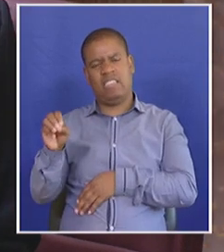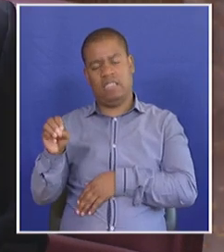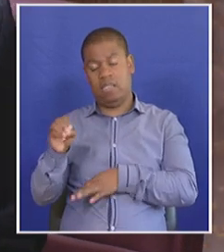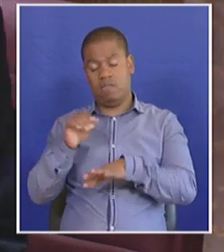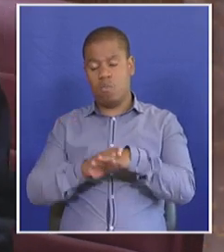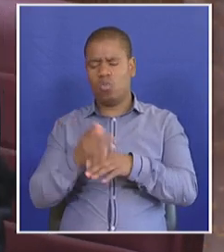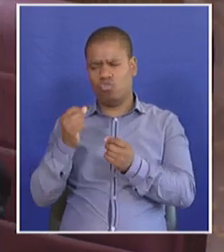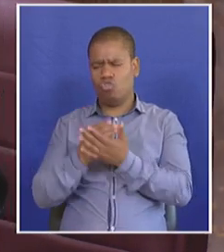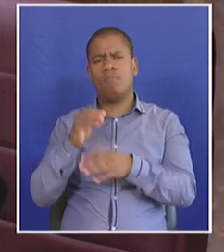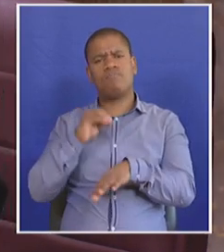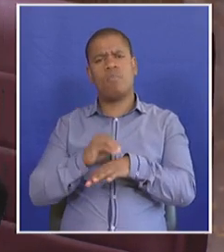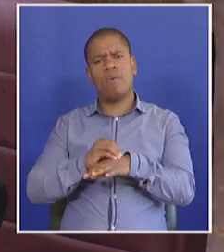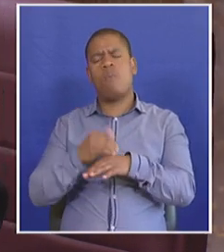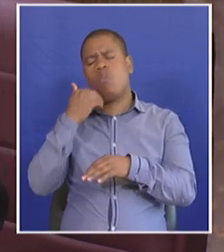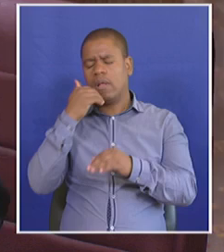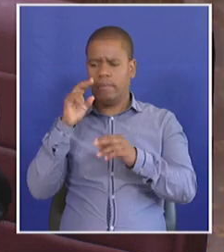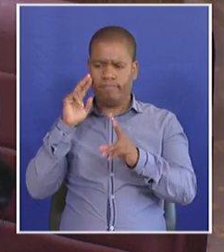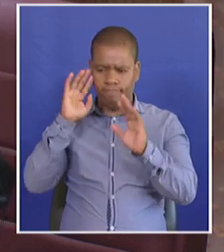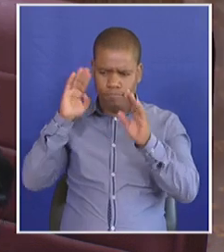to address this matter.